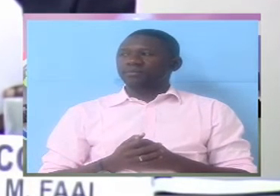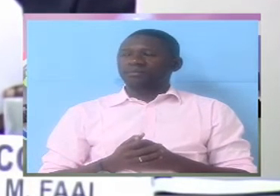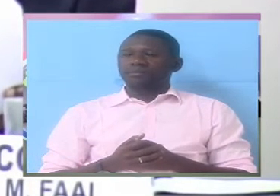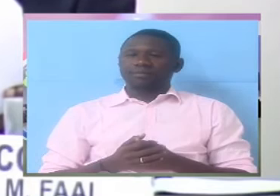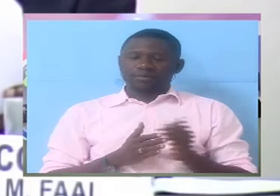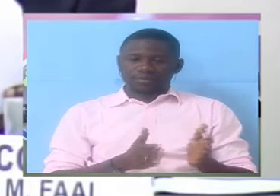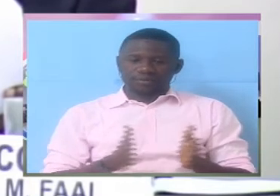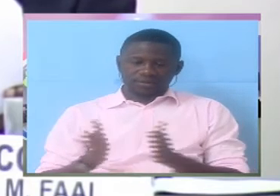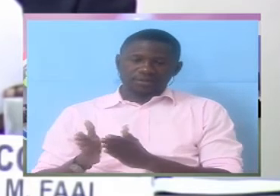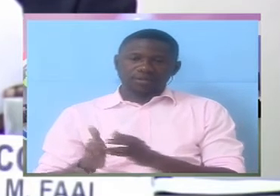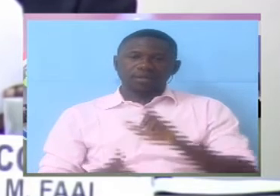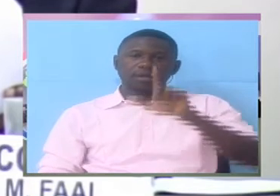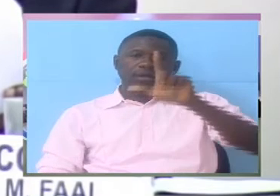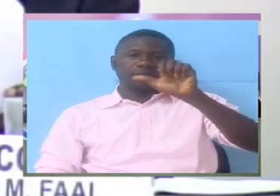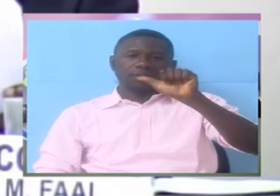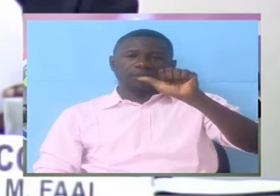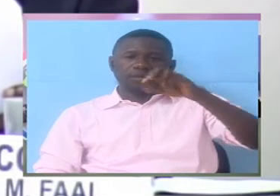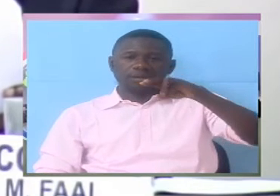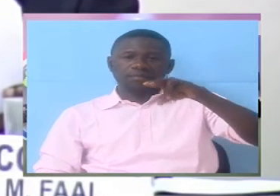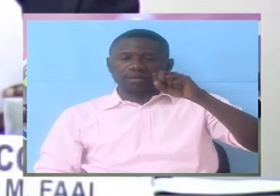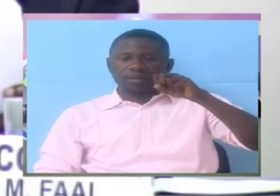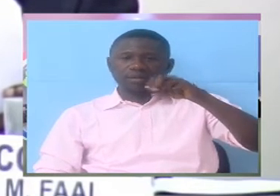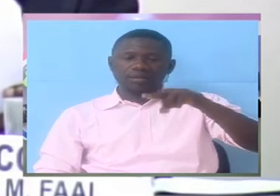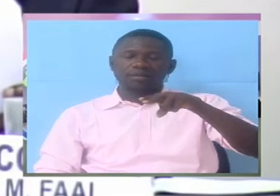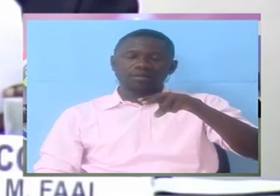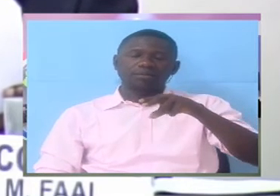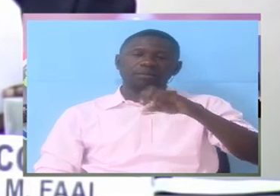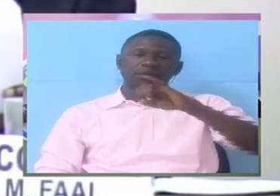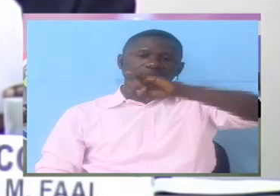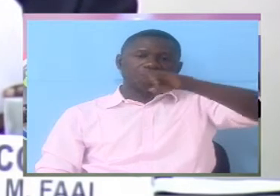Lamin Jobate used a razor to cut my left